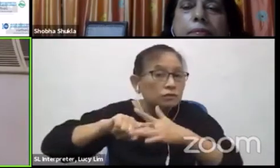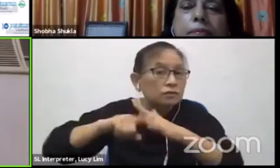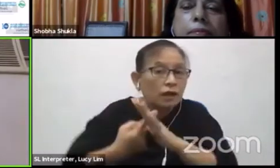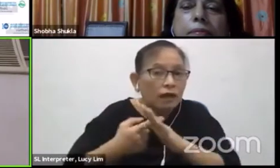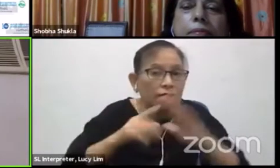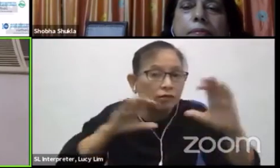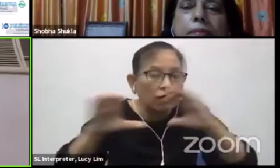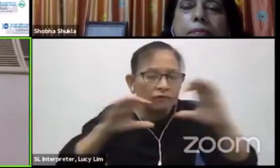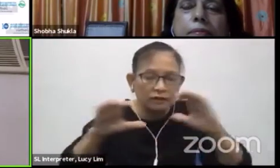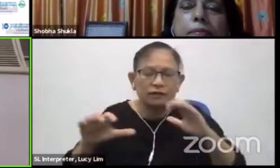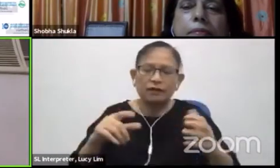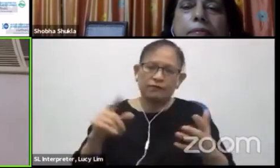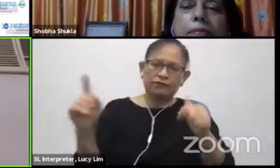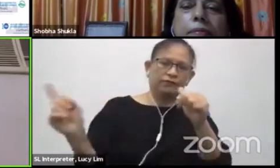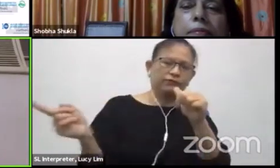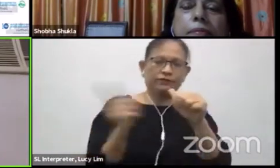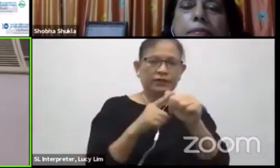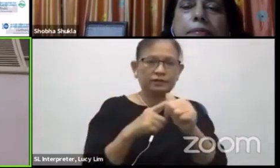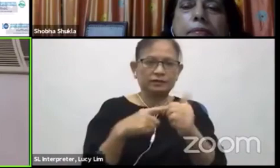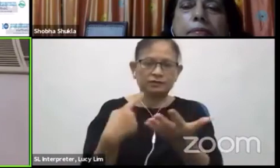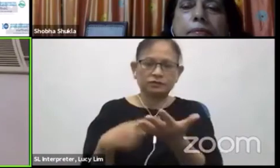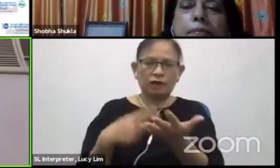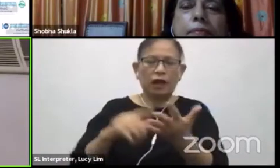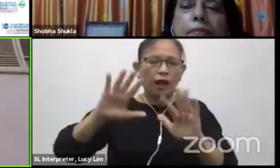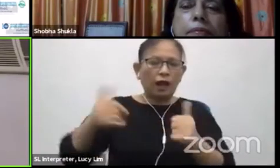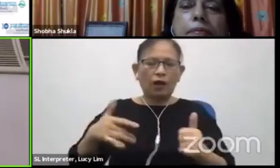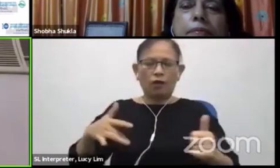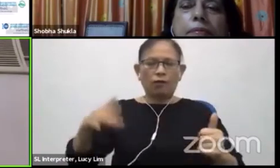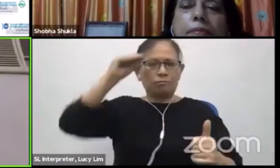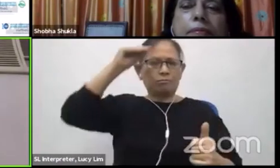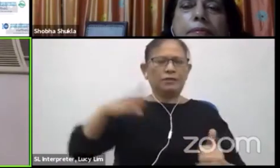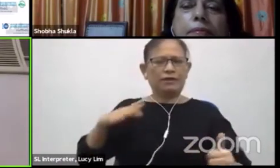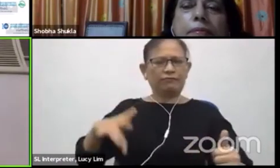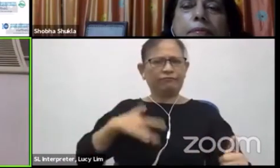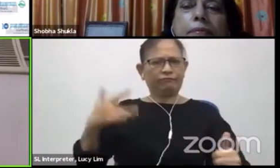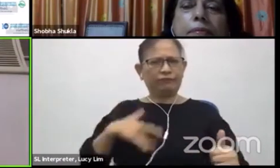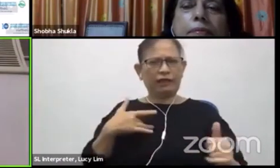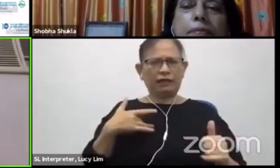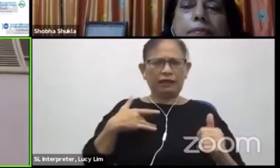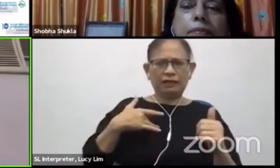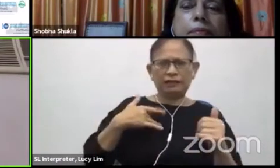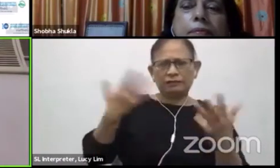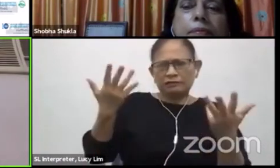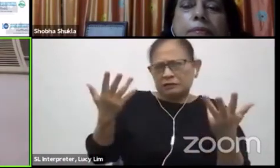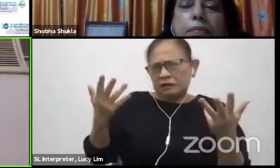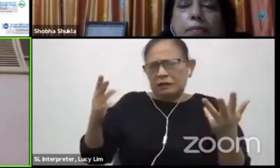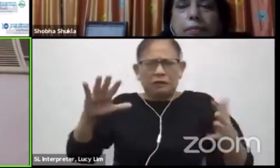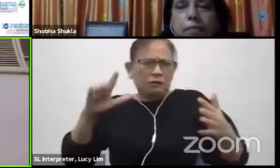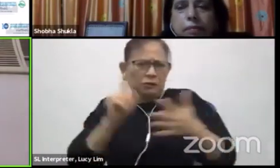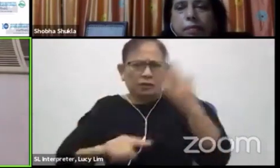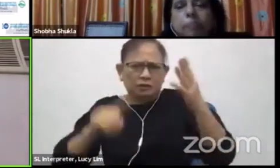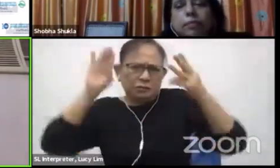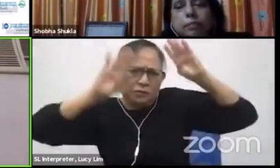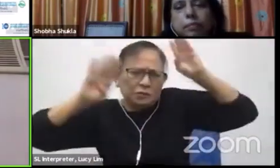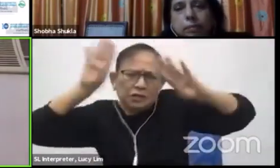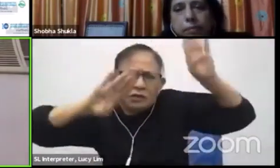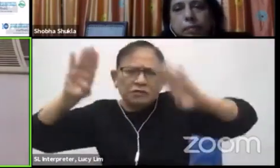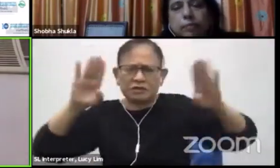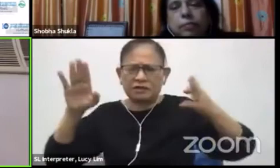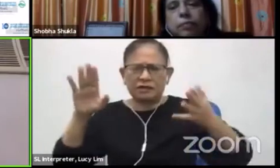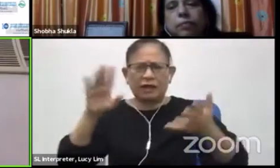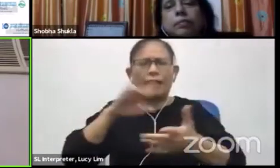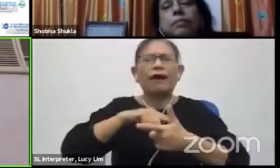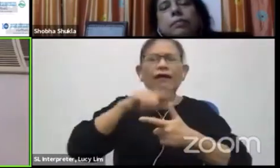about what is it that men are feeling anxious about, what is it that their worries are, and then take the conversation towards understanding gender,